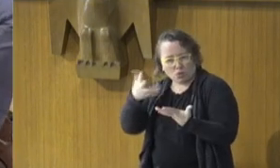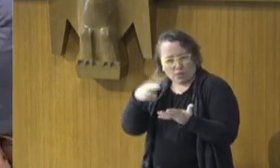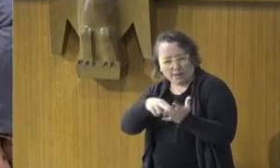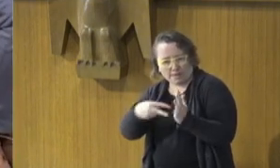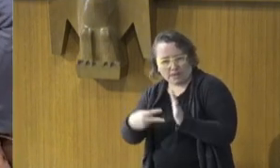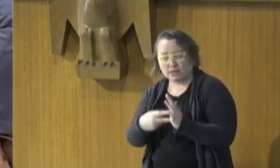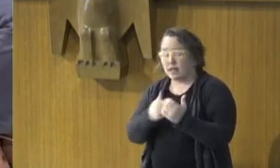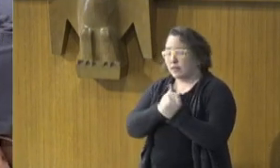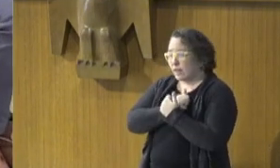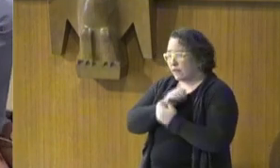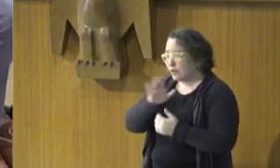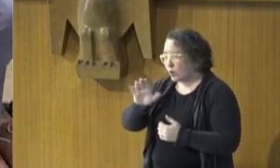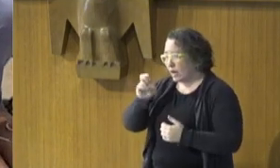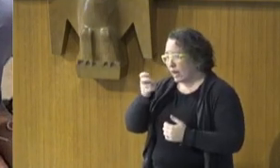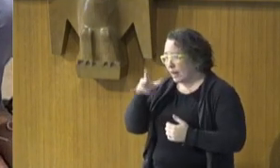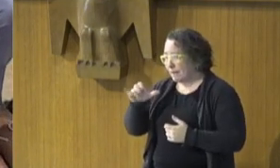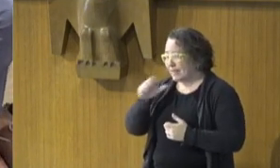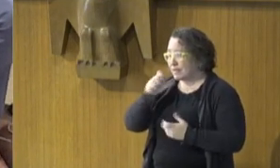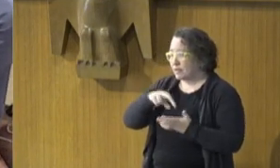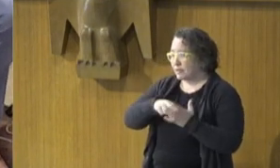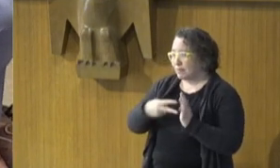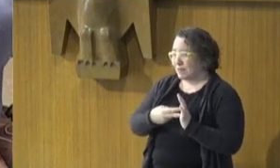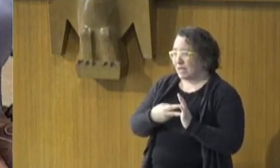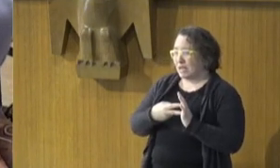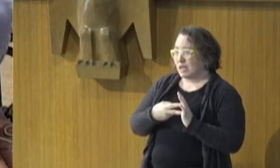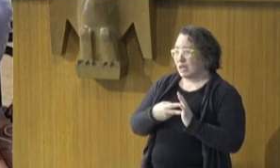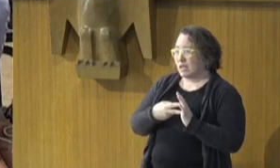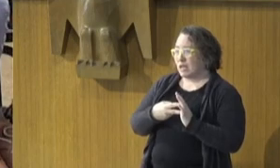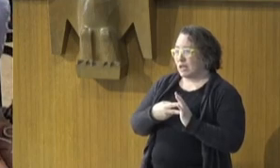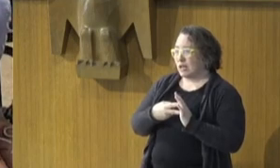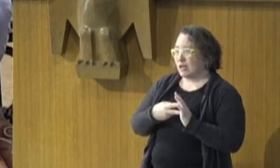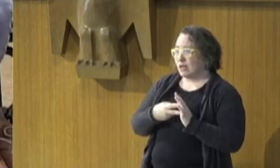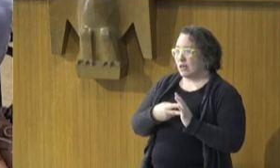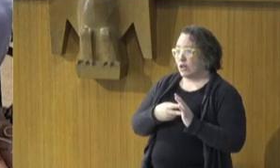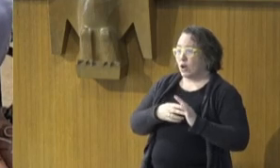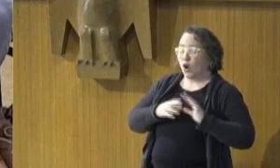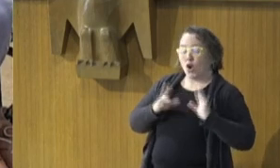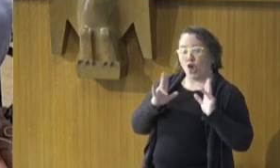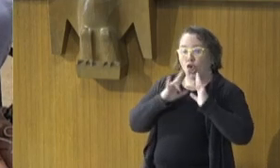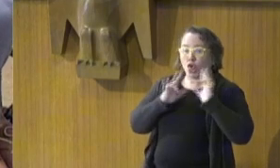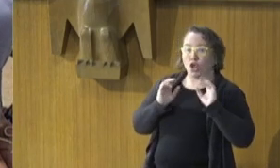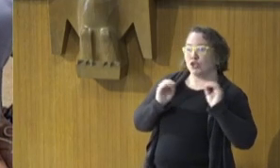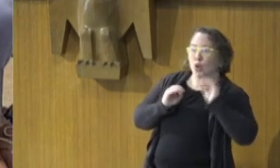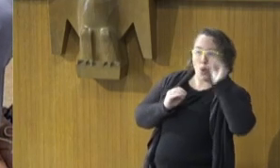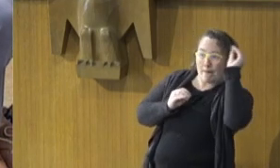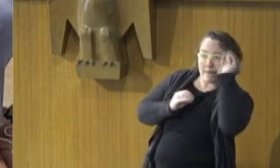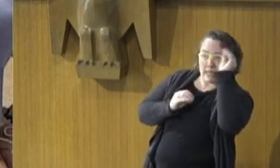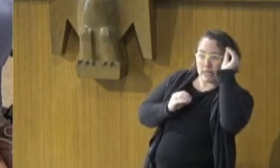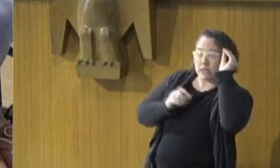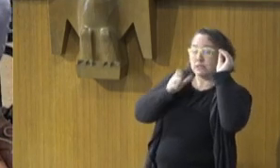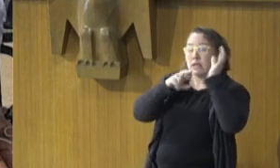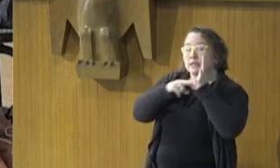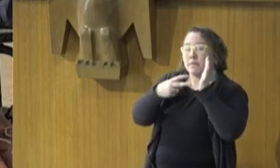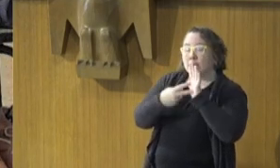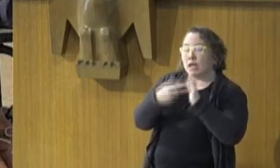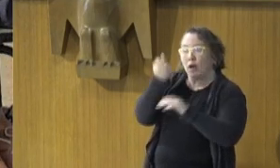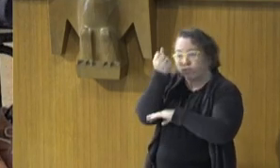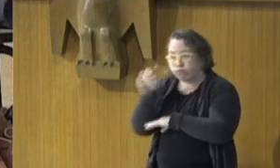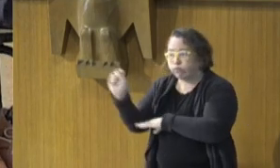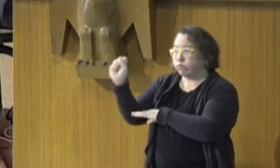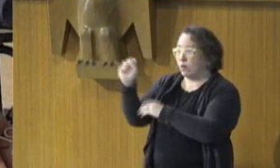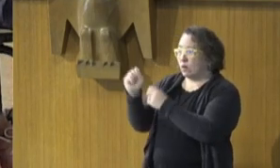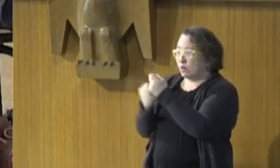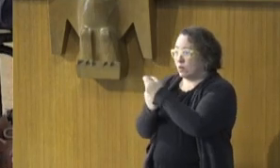enemy doesn't mean that you don't get to have an opinion. It doesn't mean that you don't stand up for what you believe